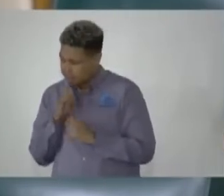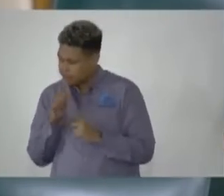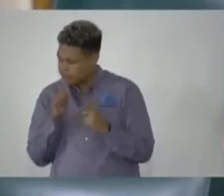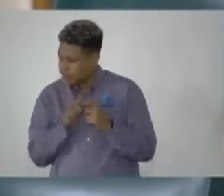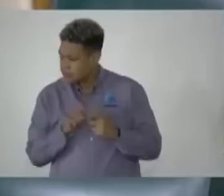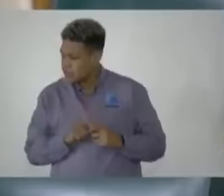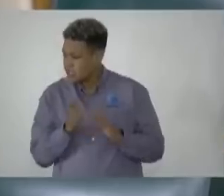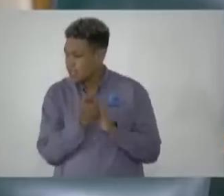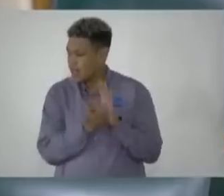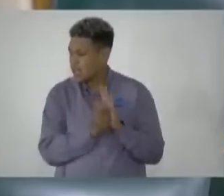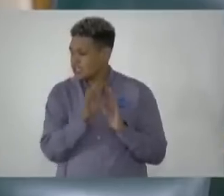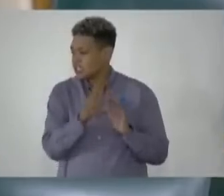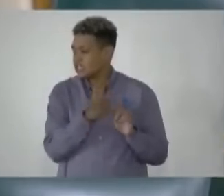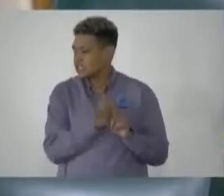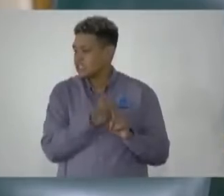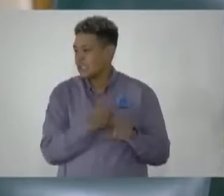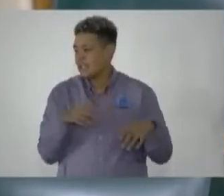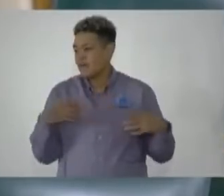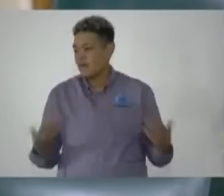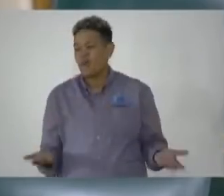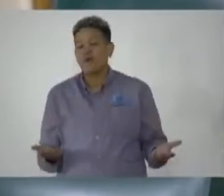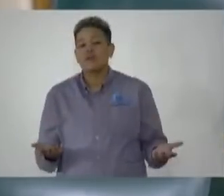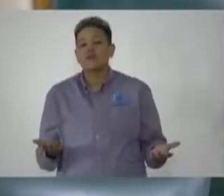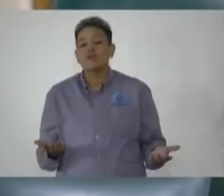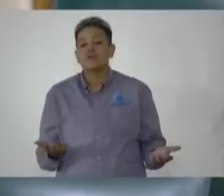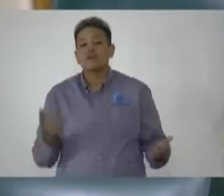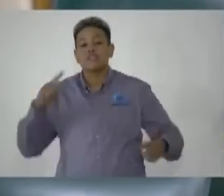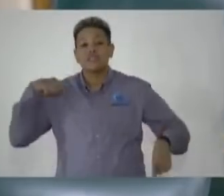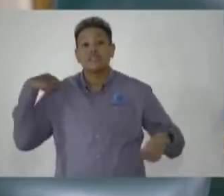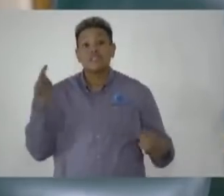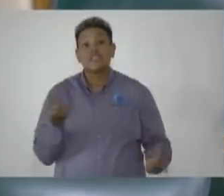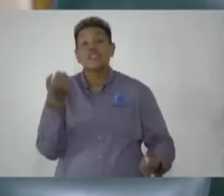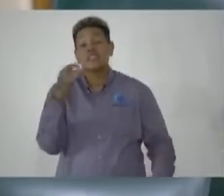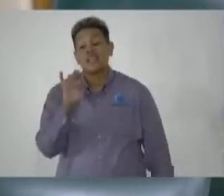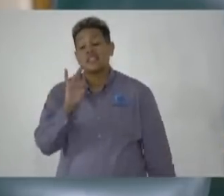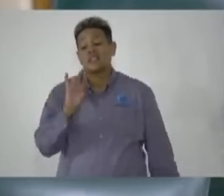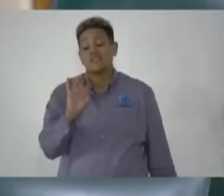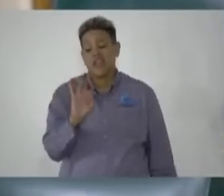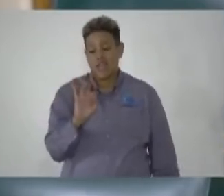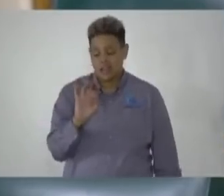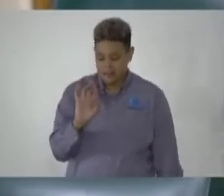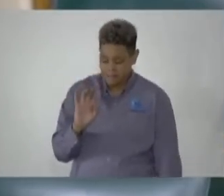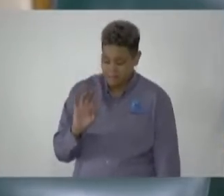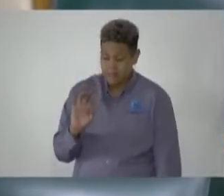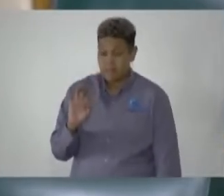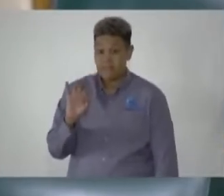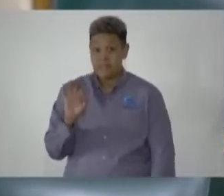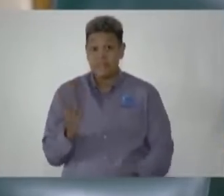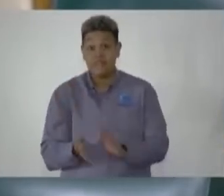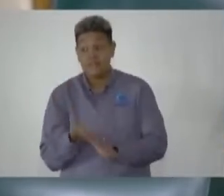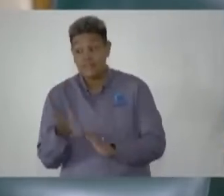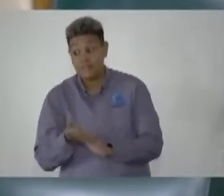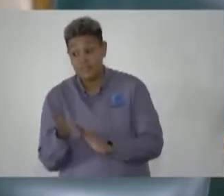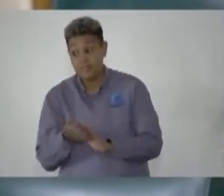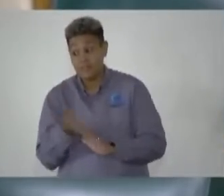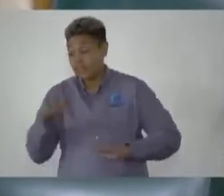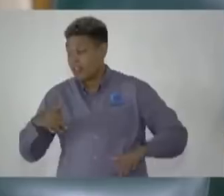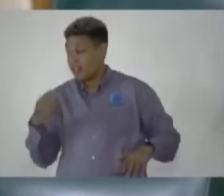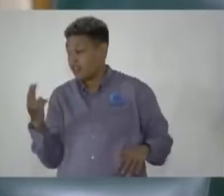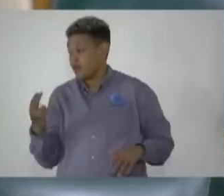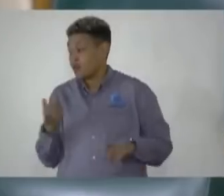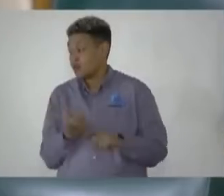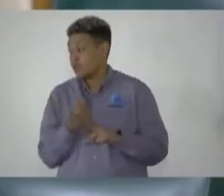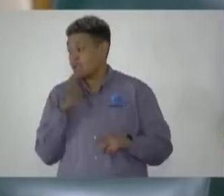particular legislation that since 1979, it has gone on leave,